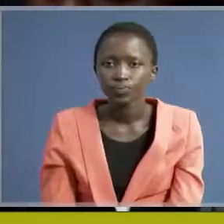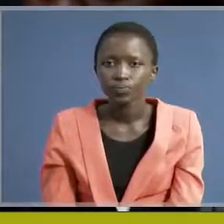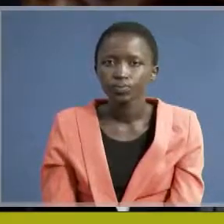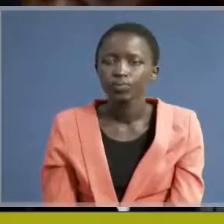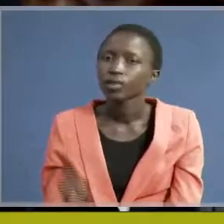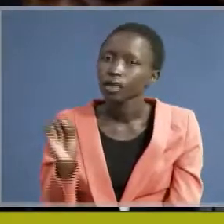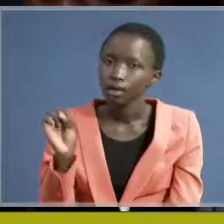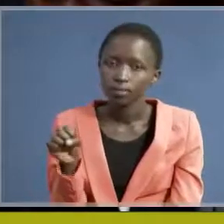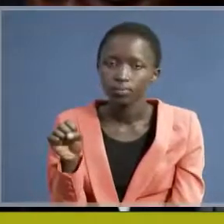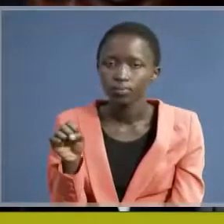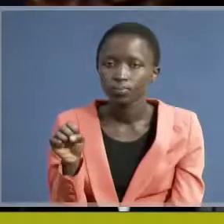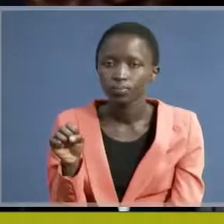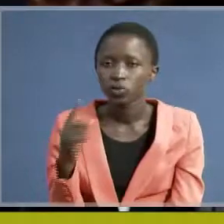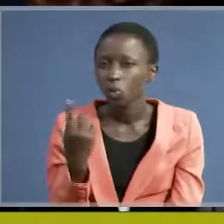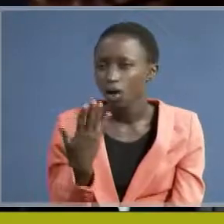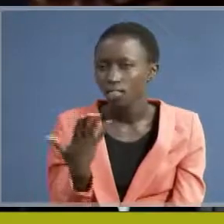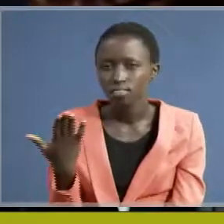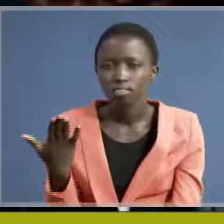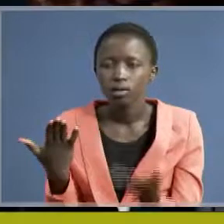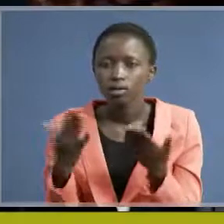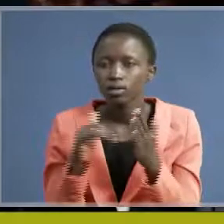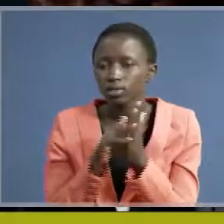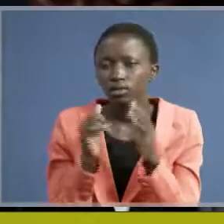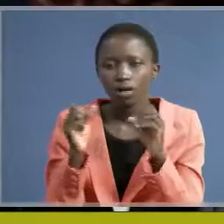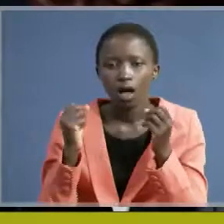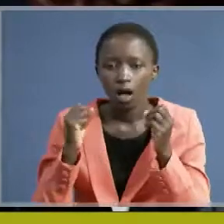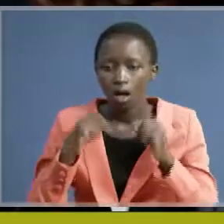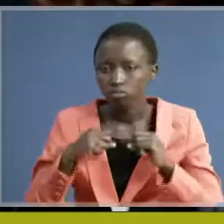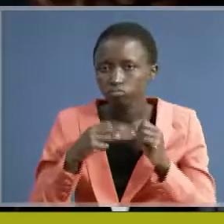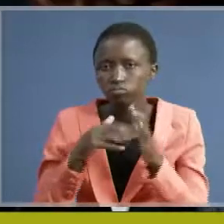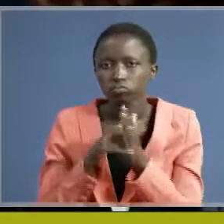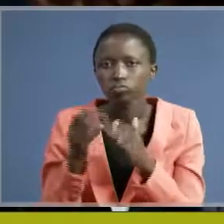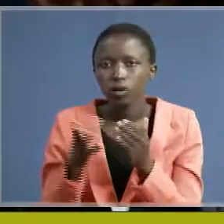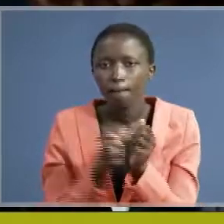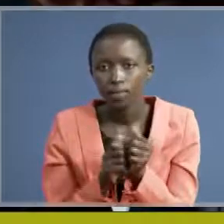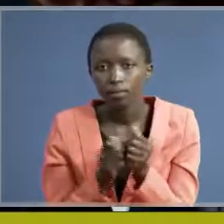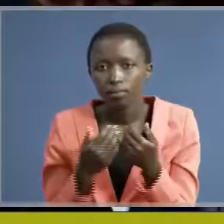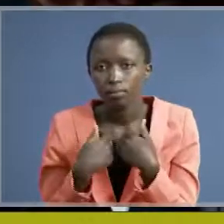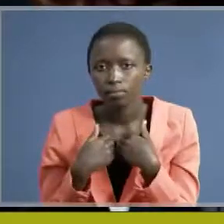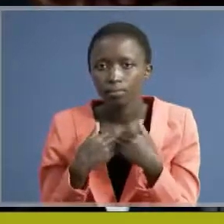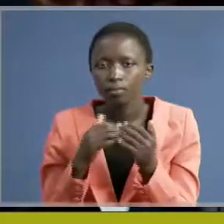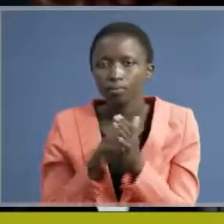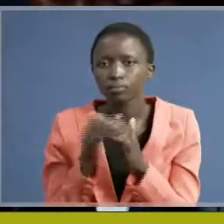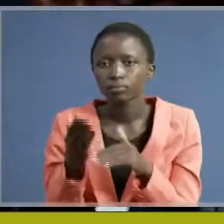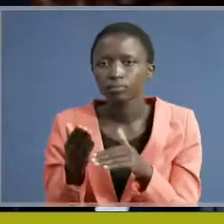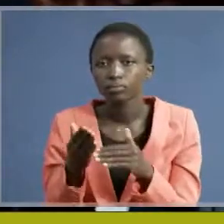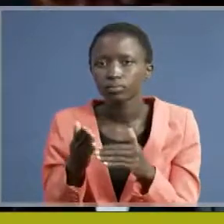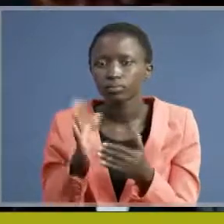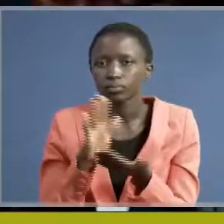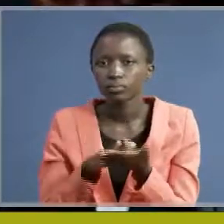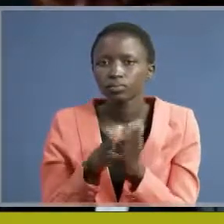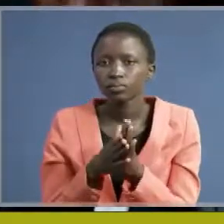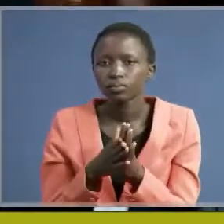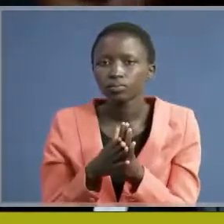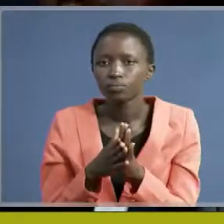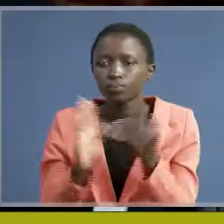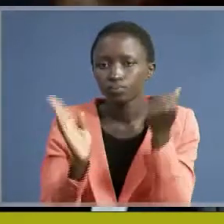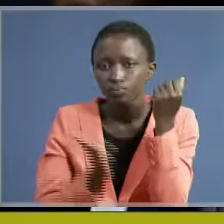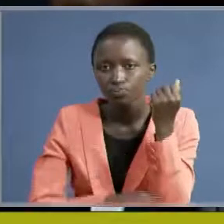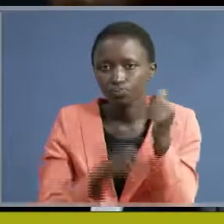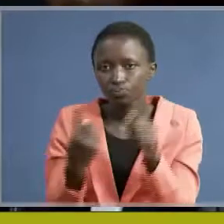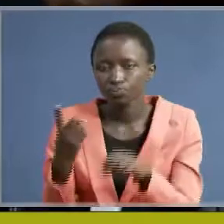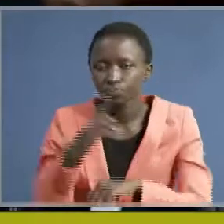Yes, one thing that we can admit is that the maize we have in our stores are deteriorating every one day.